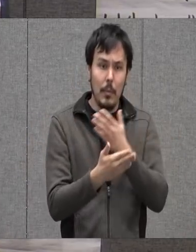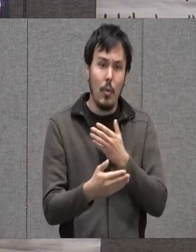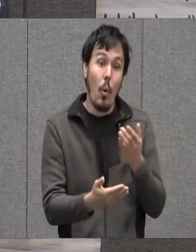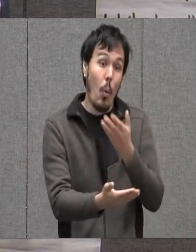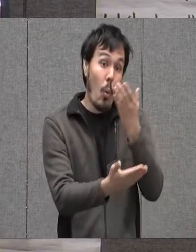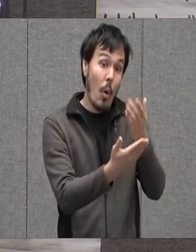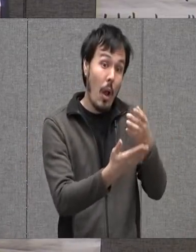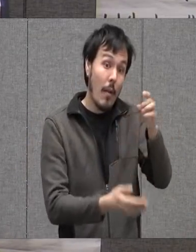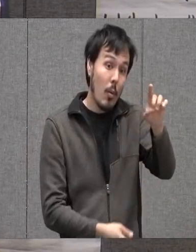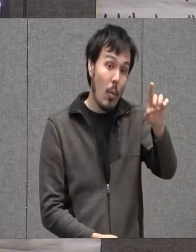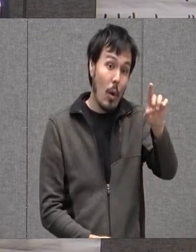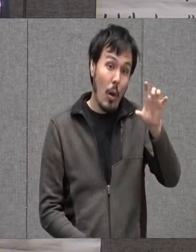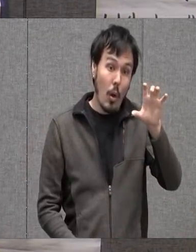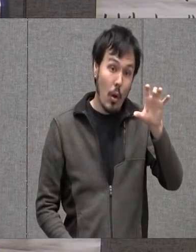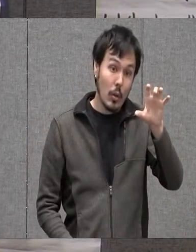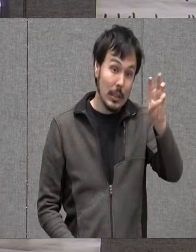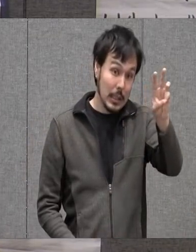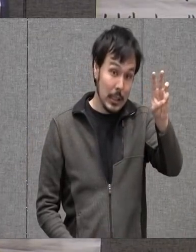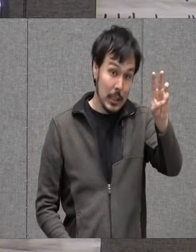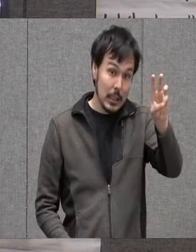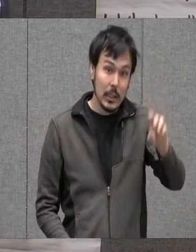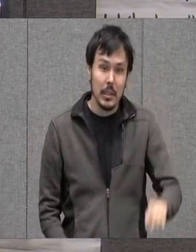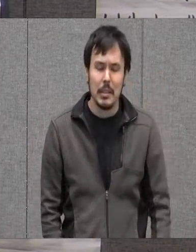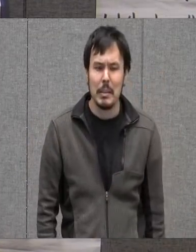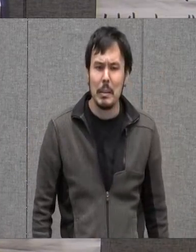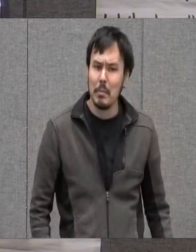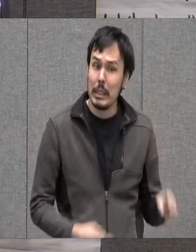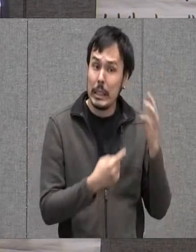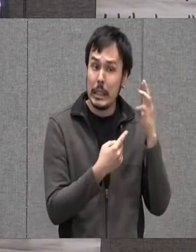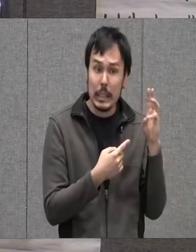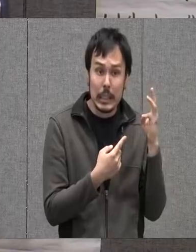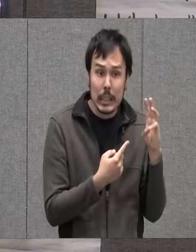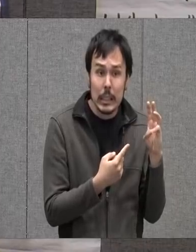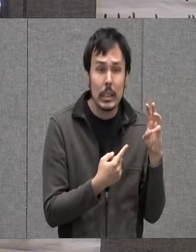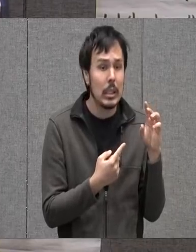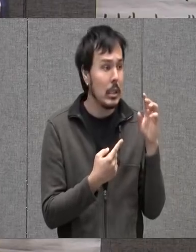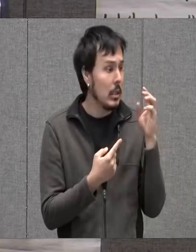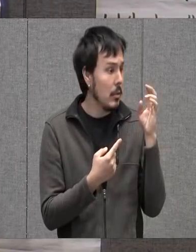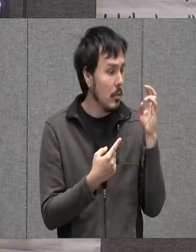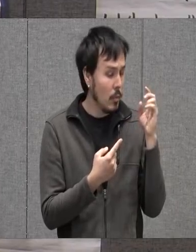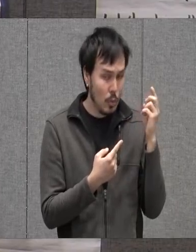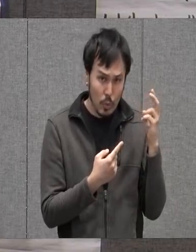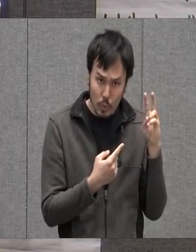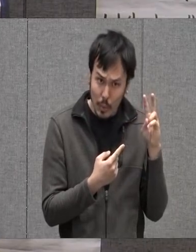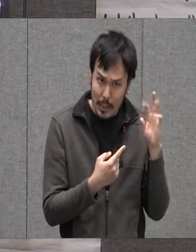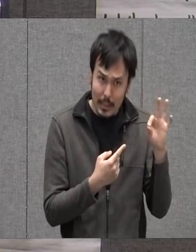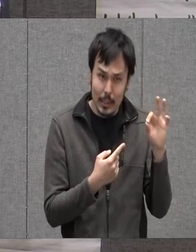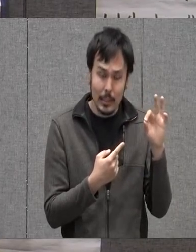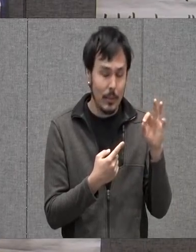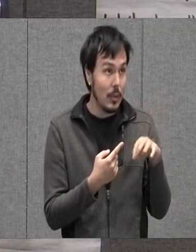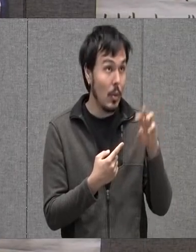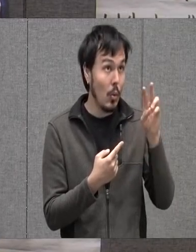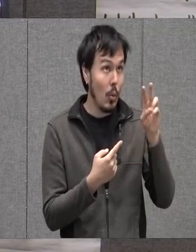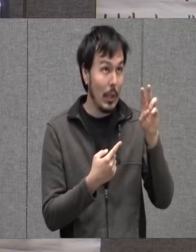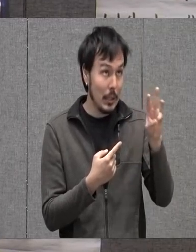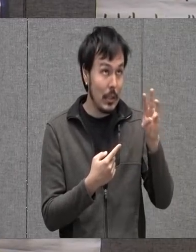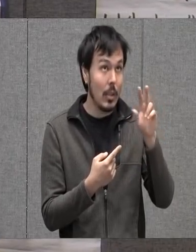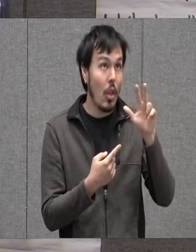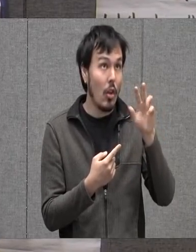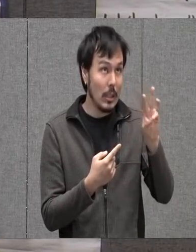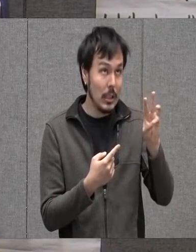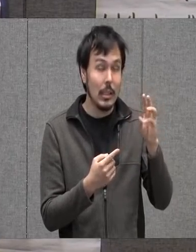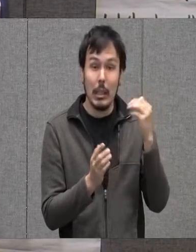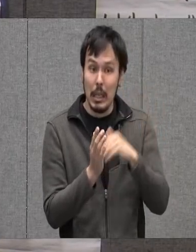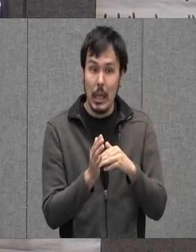to 100, 6, there's the 16 and the 26 and the 36 and so on. So that pattern again just repeats